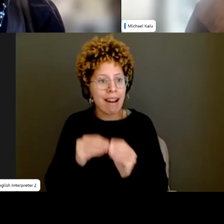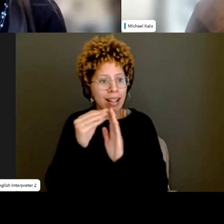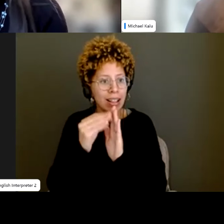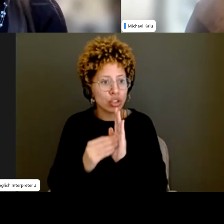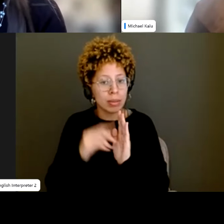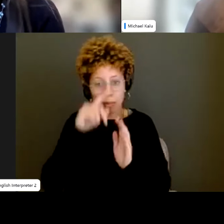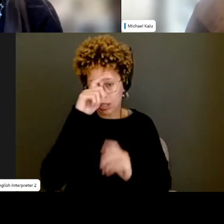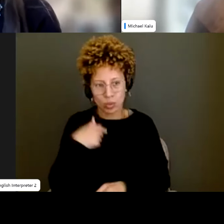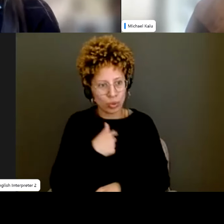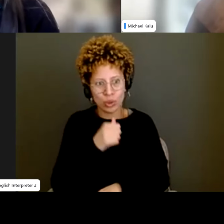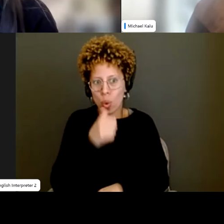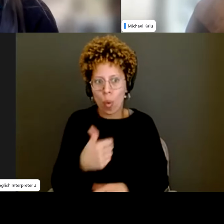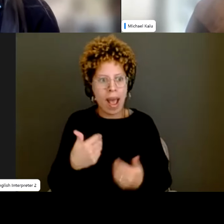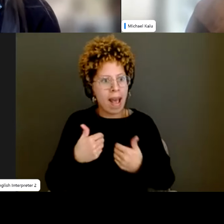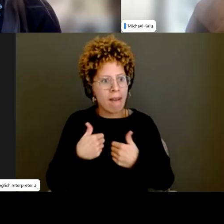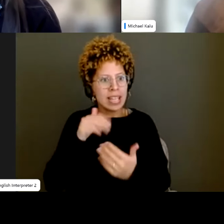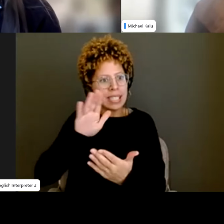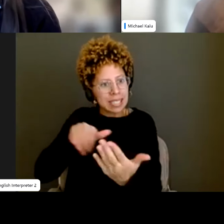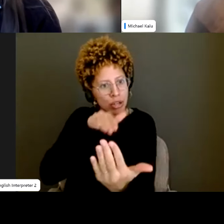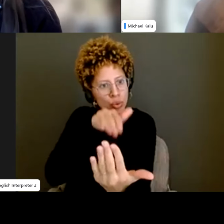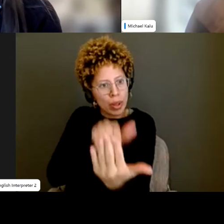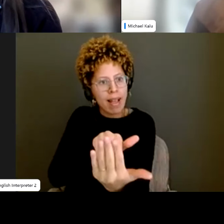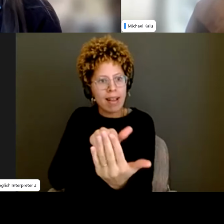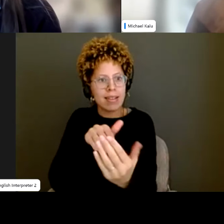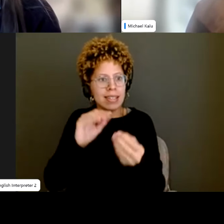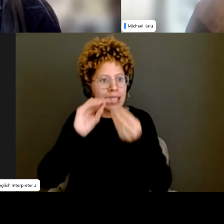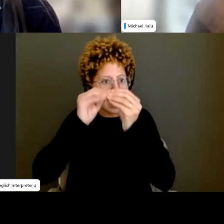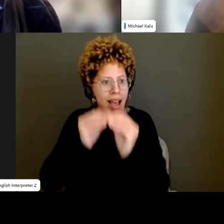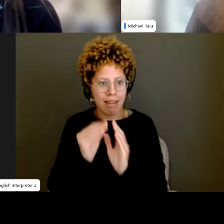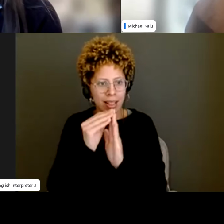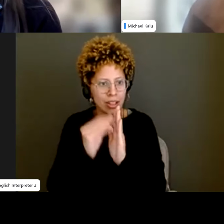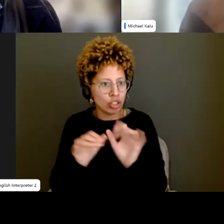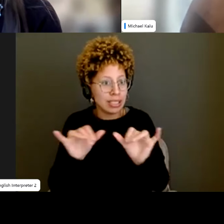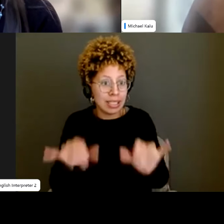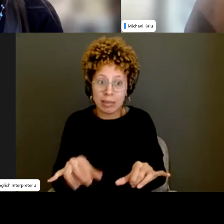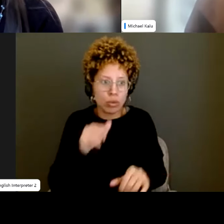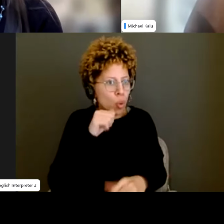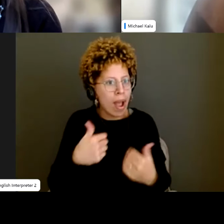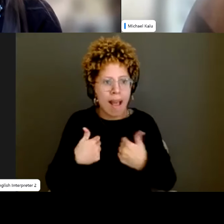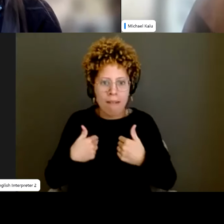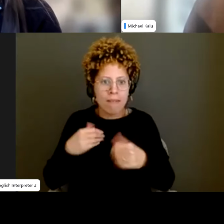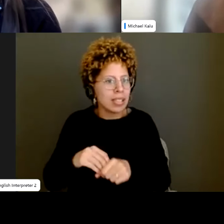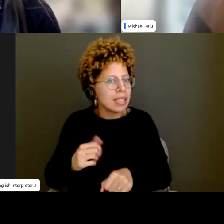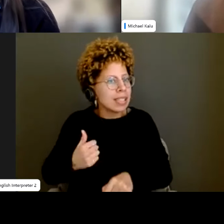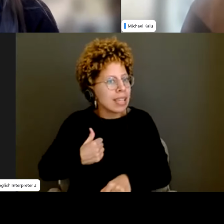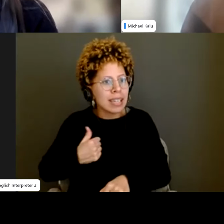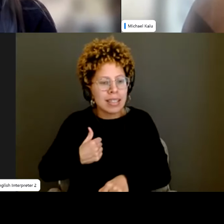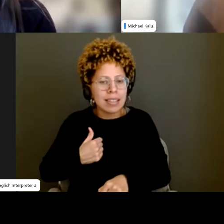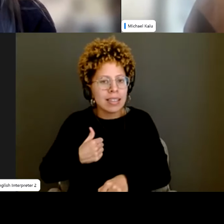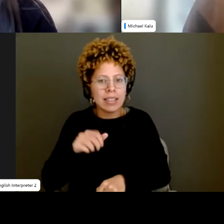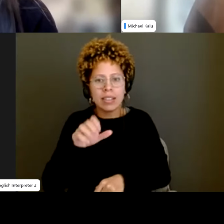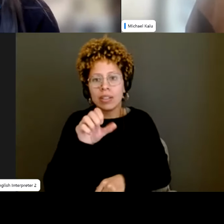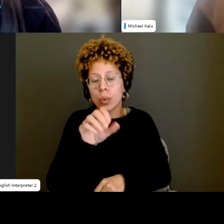a centralized Canadian data collection system, so it is really difficult to figure out what